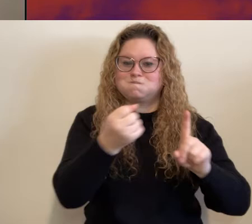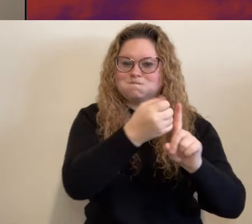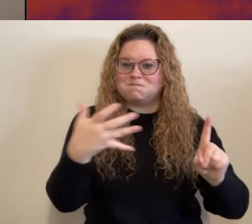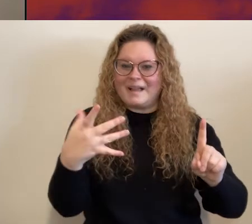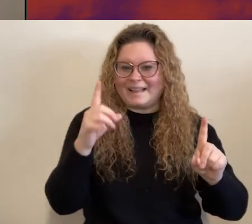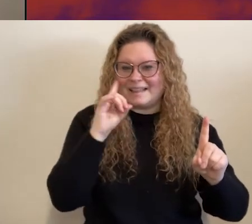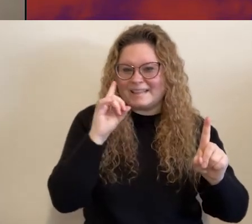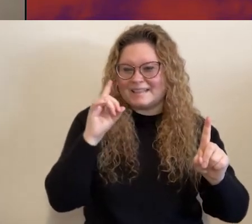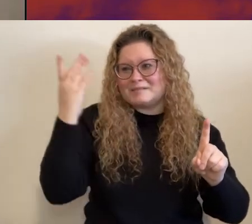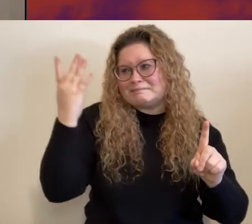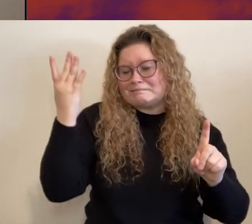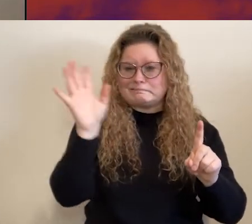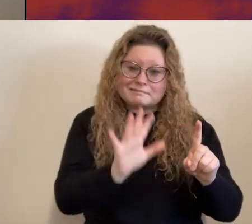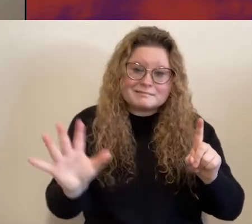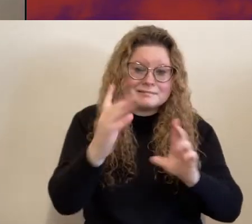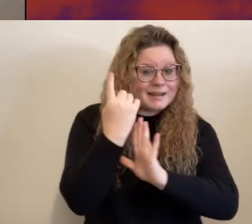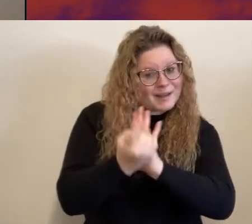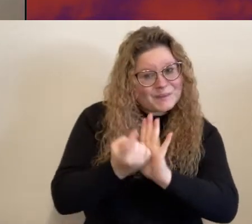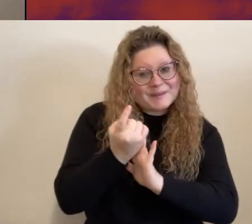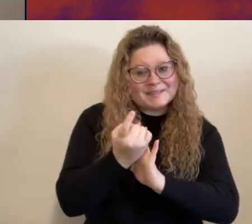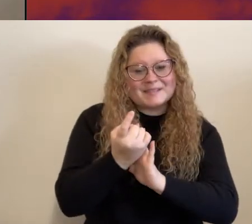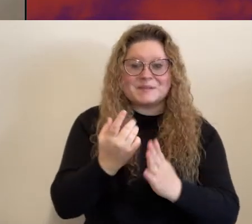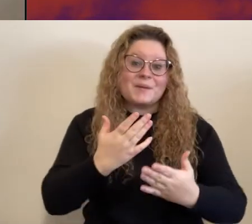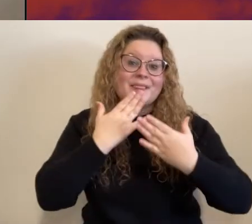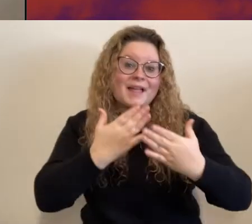I don't know, an hour or so. So thank you for